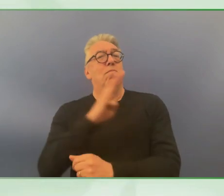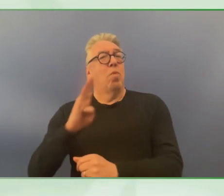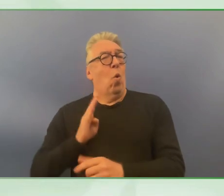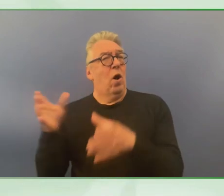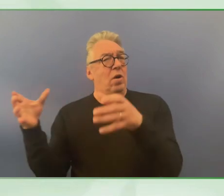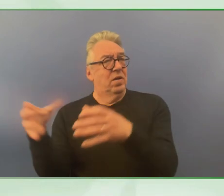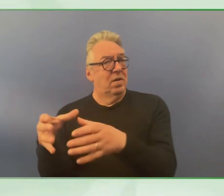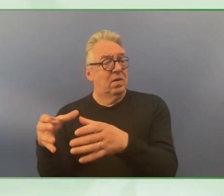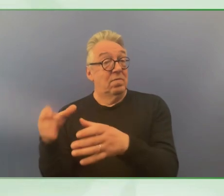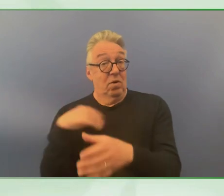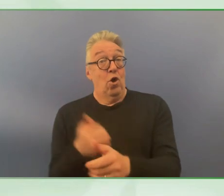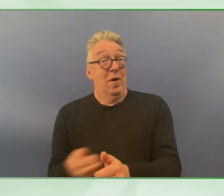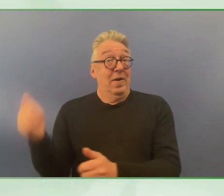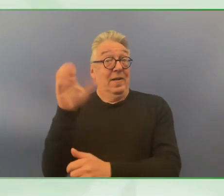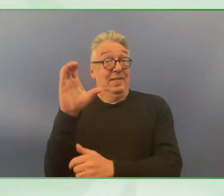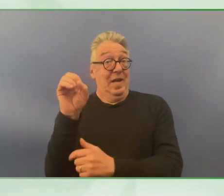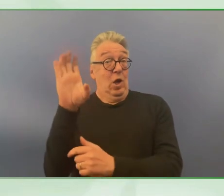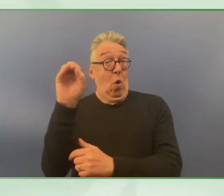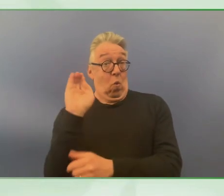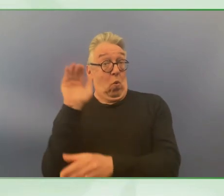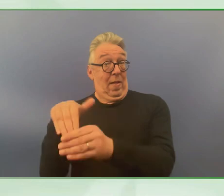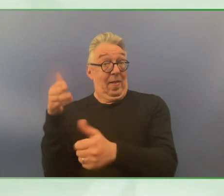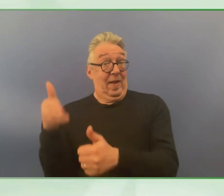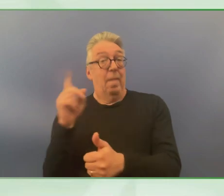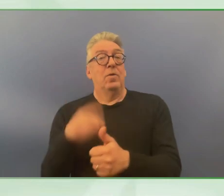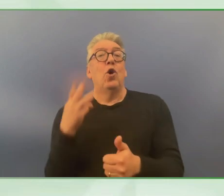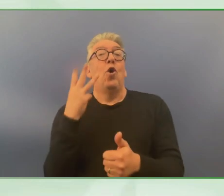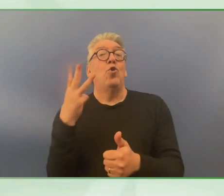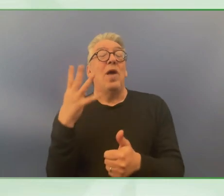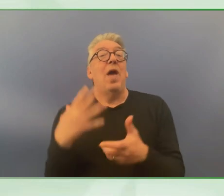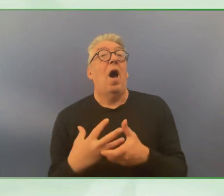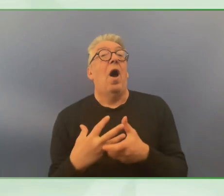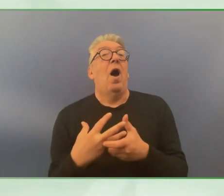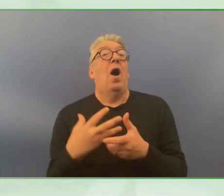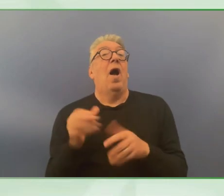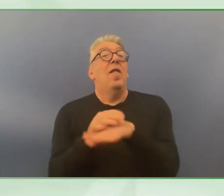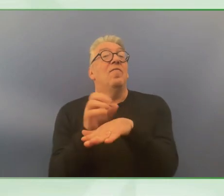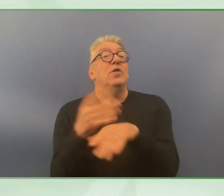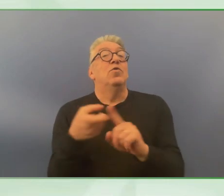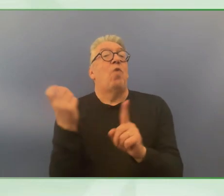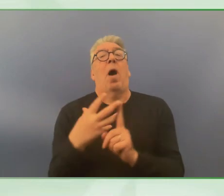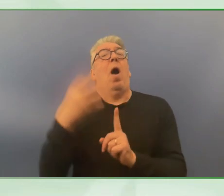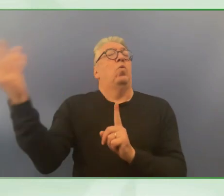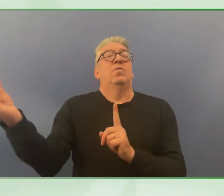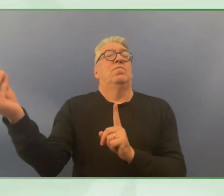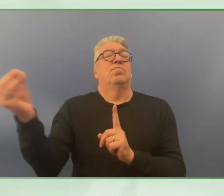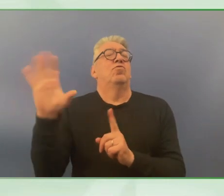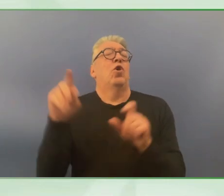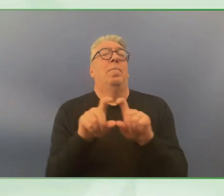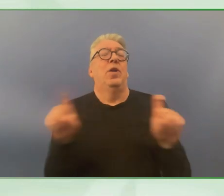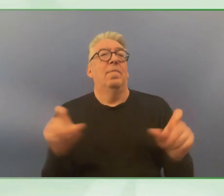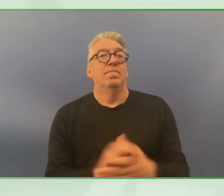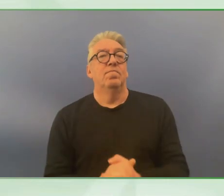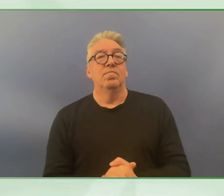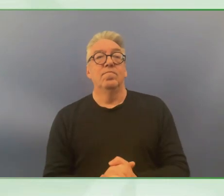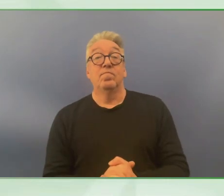CEO and 3 external advisors that part of which is also Caroline